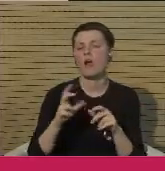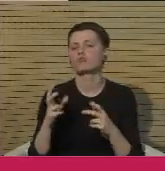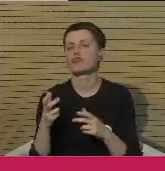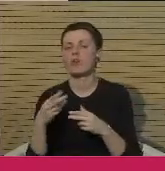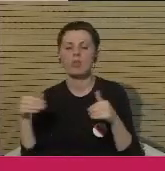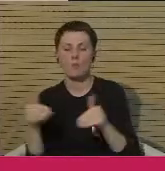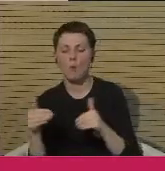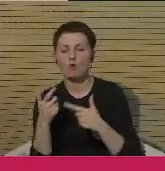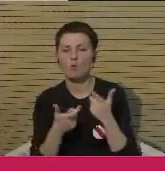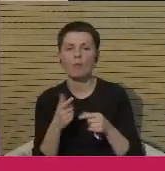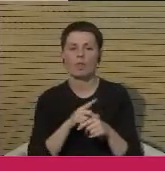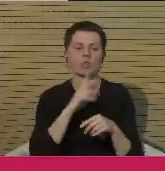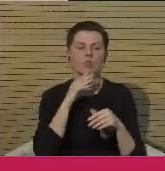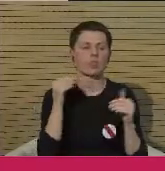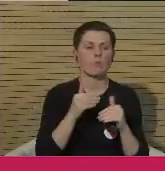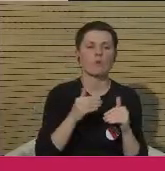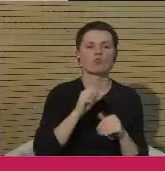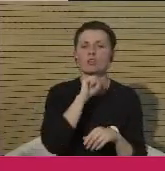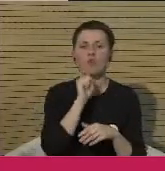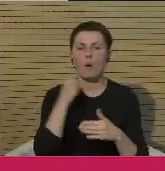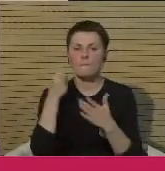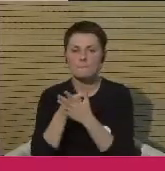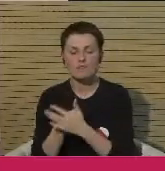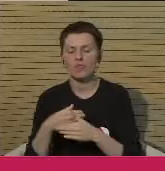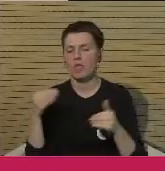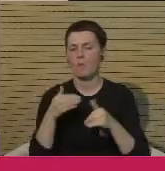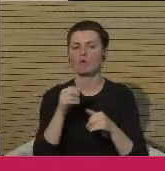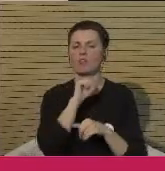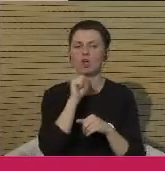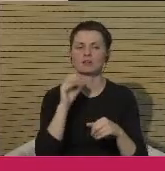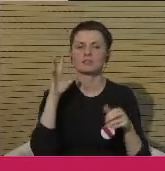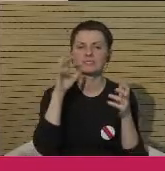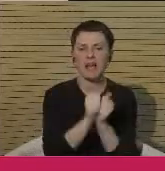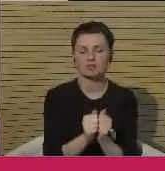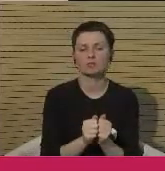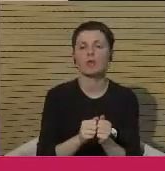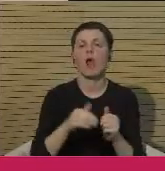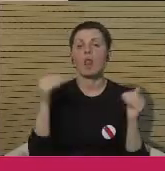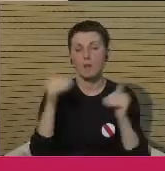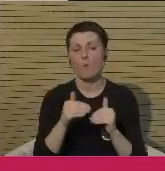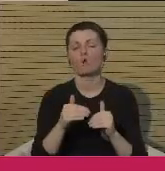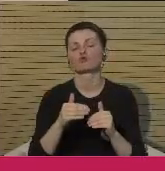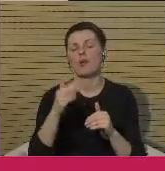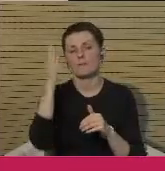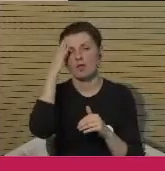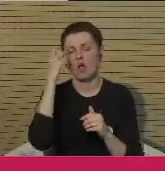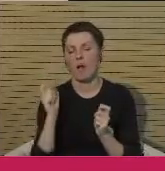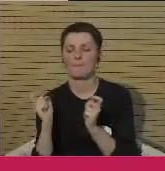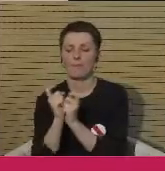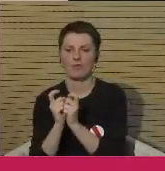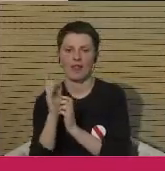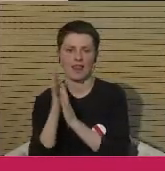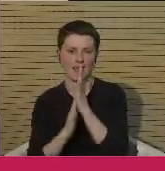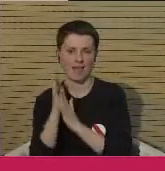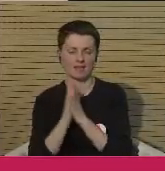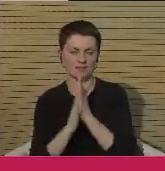places. What you can do, what you cannot do, you know, some rules about violence,